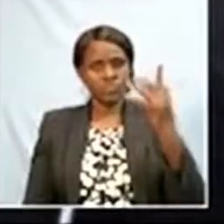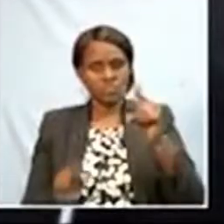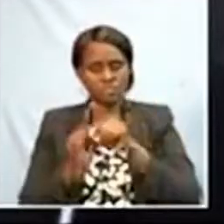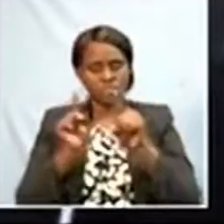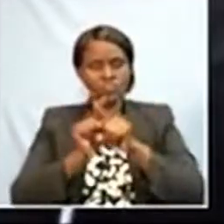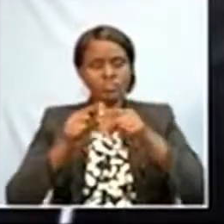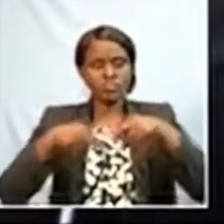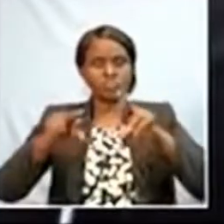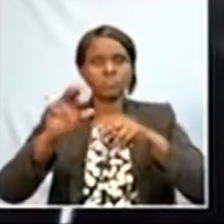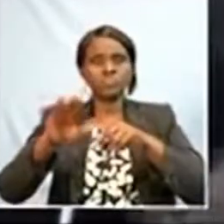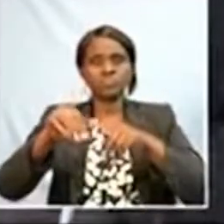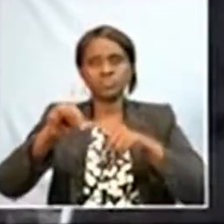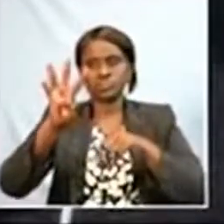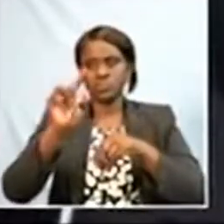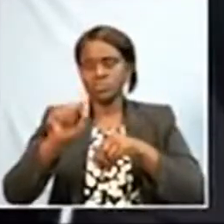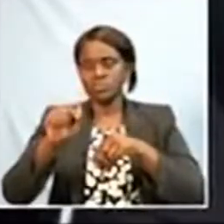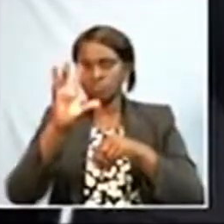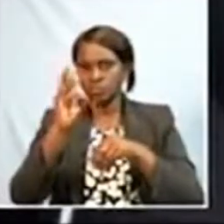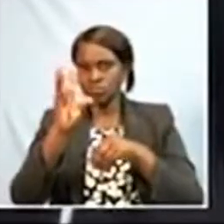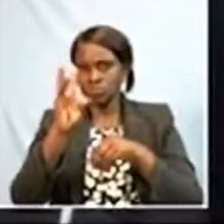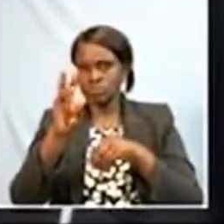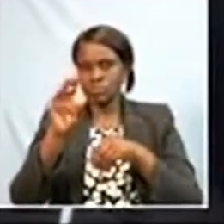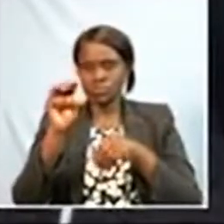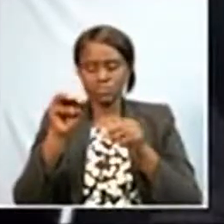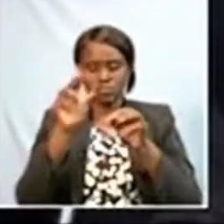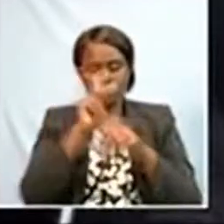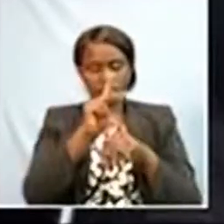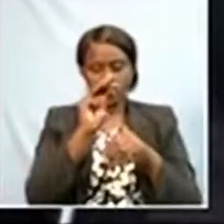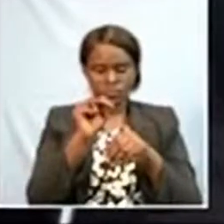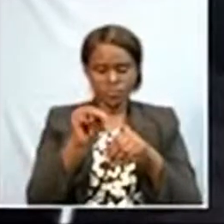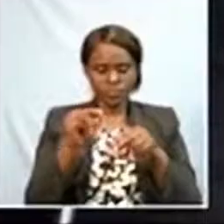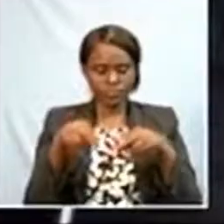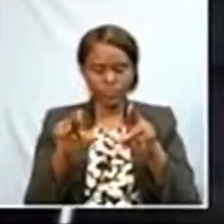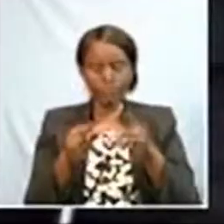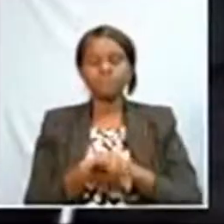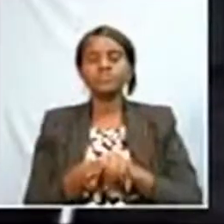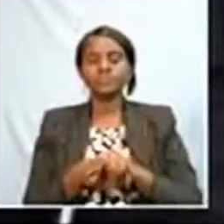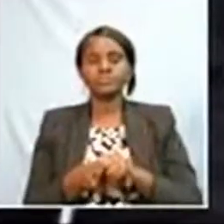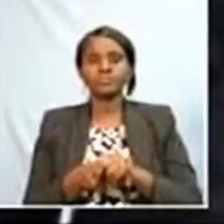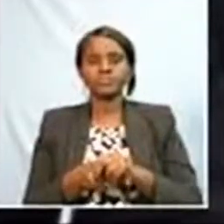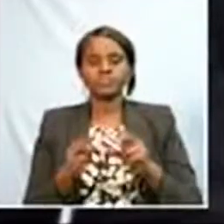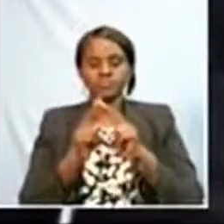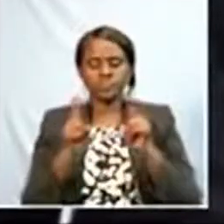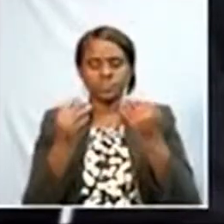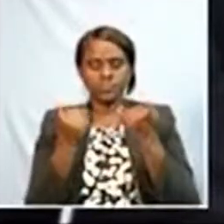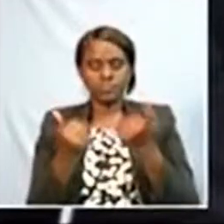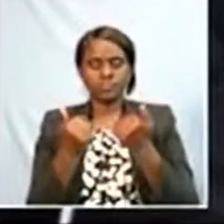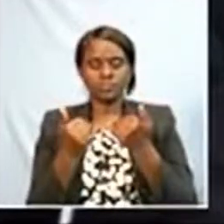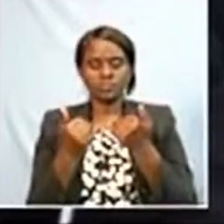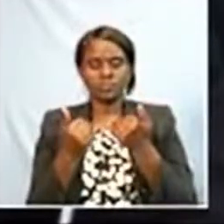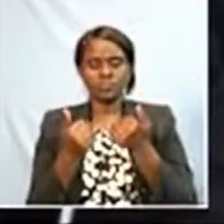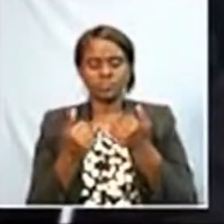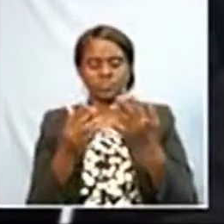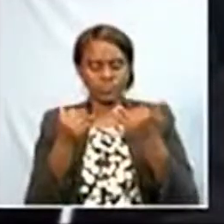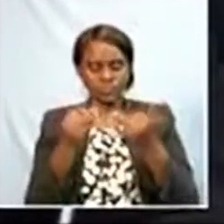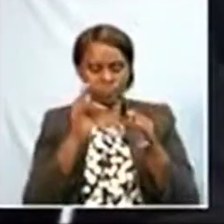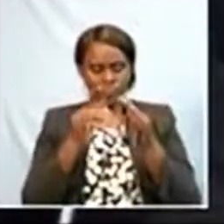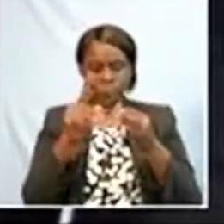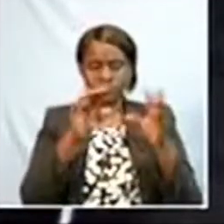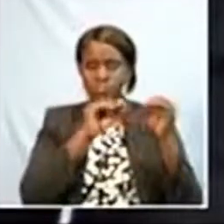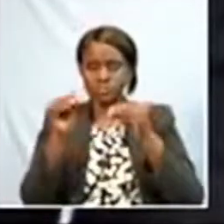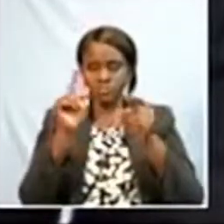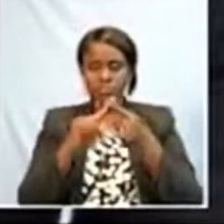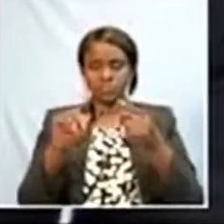road, the 4.6 kilometer road. So, now if you go to